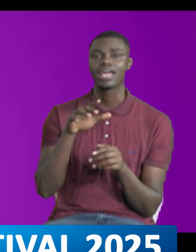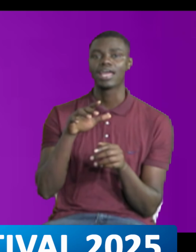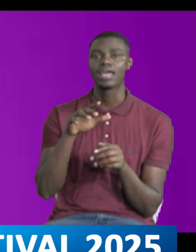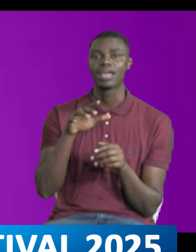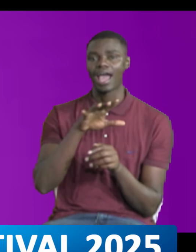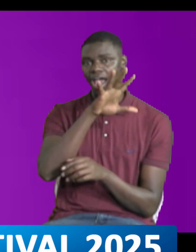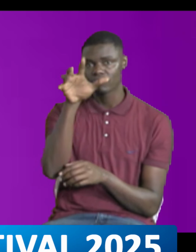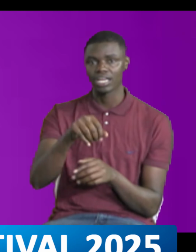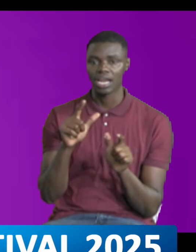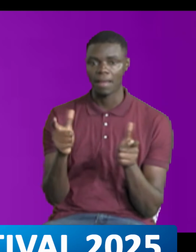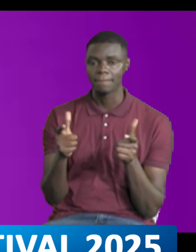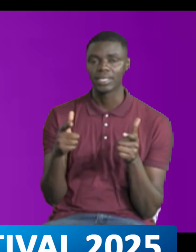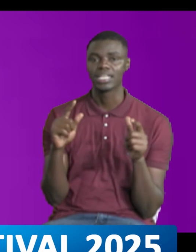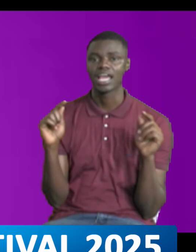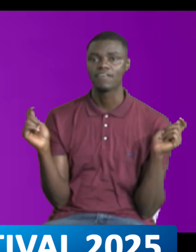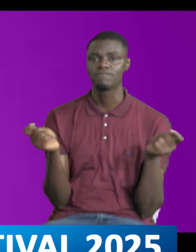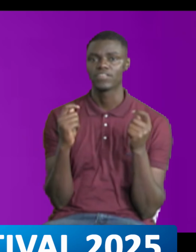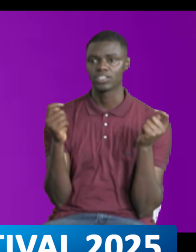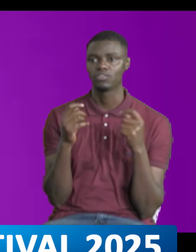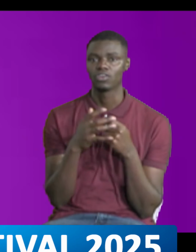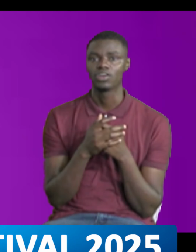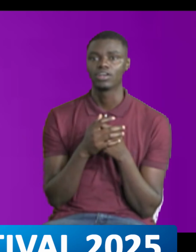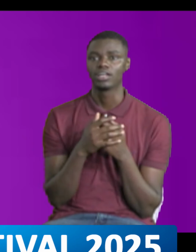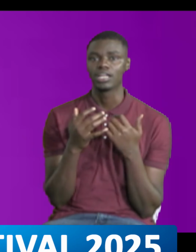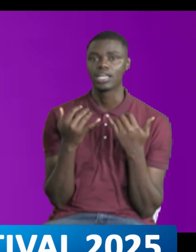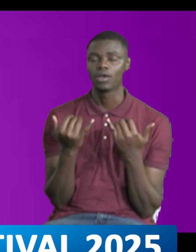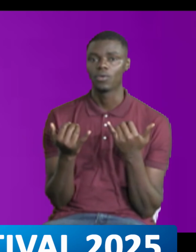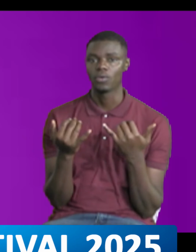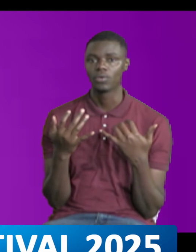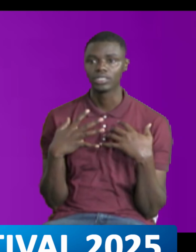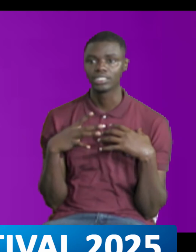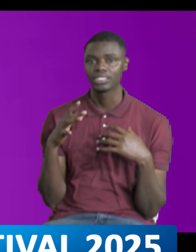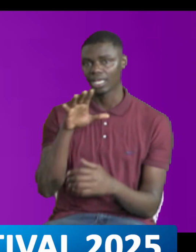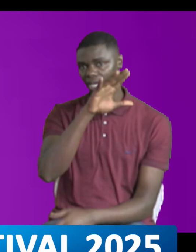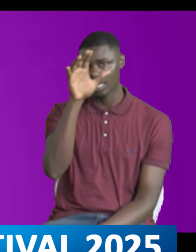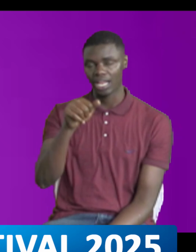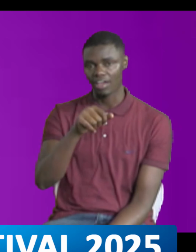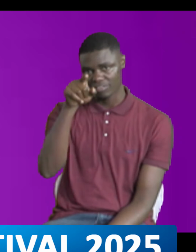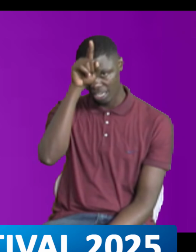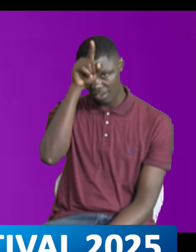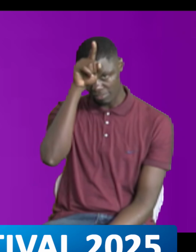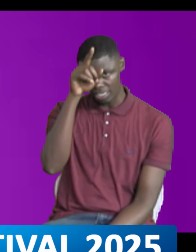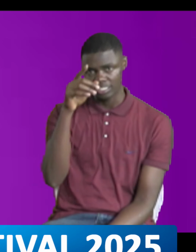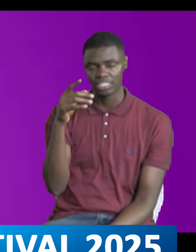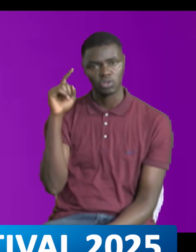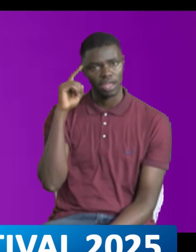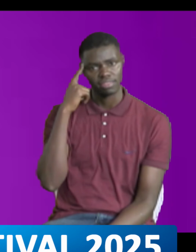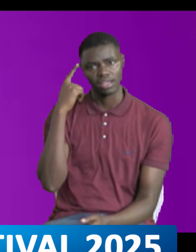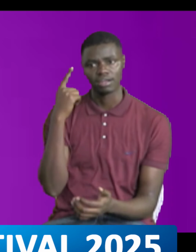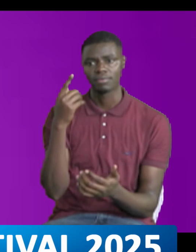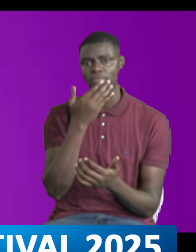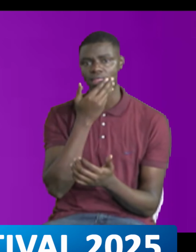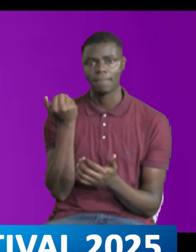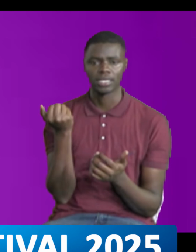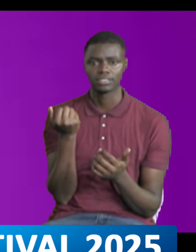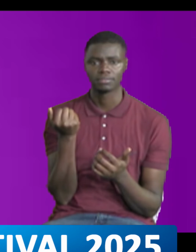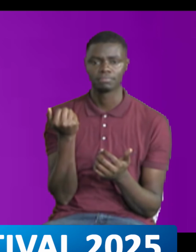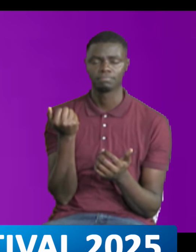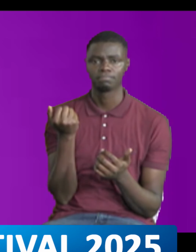So people are fondly calling it like now the Africa Village. And I think the